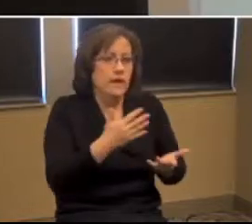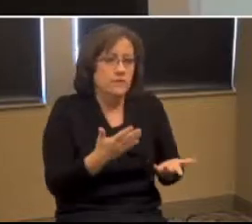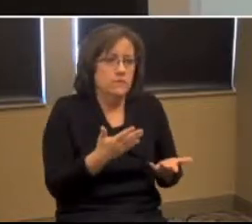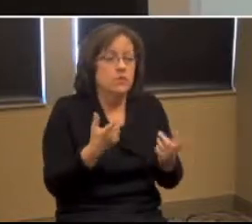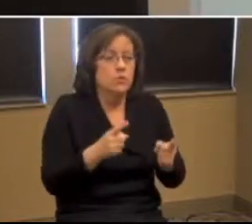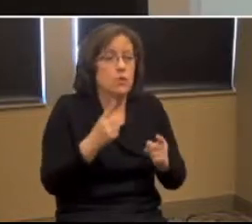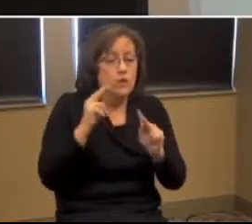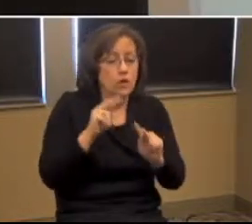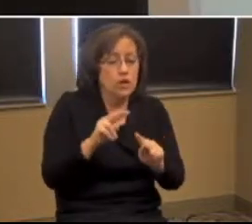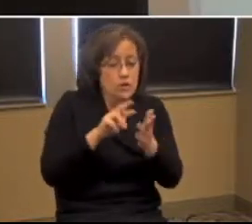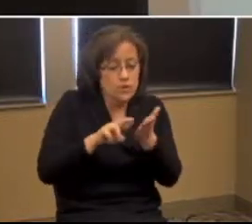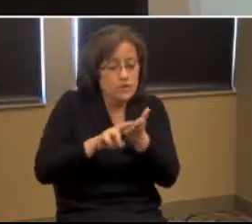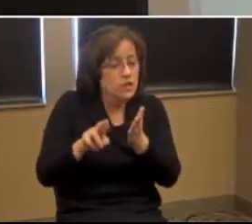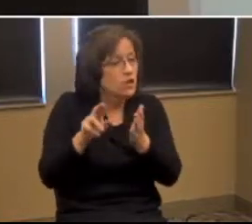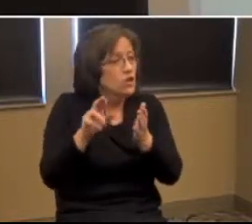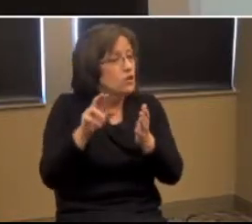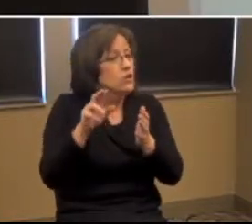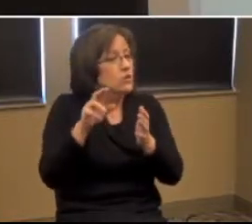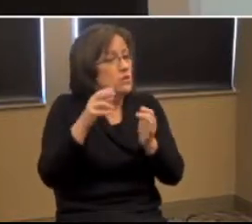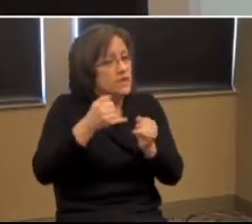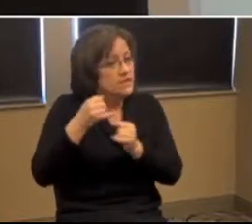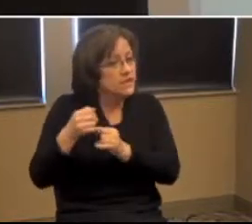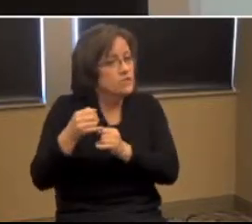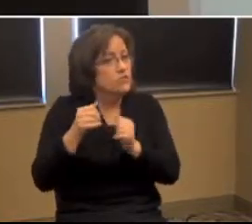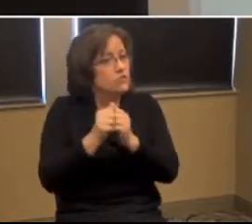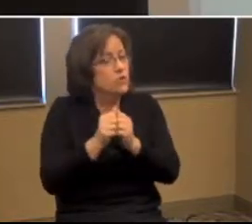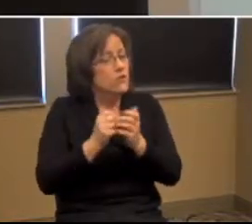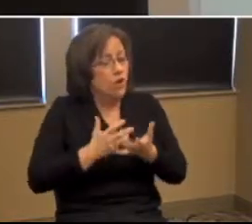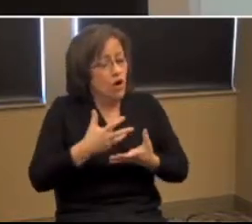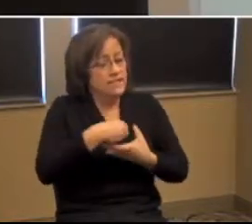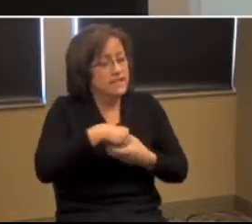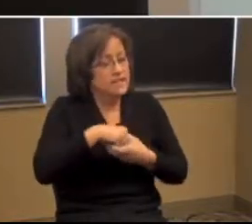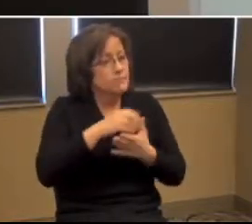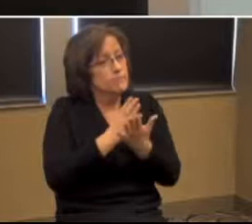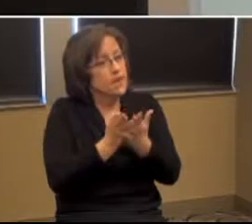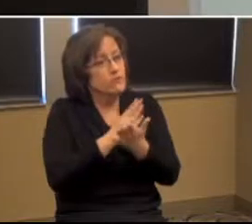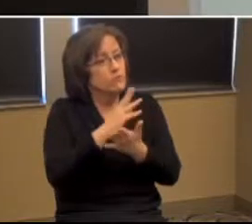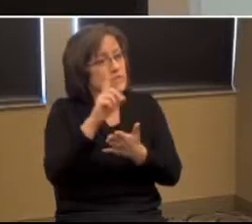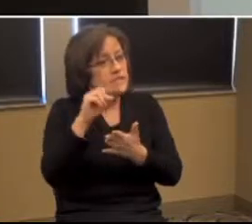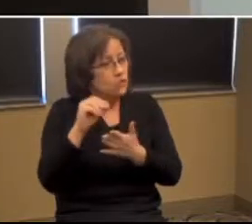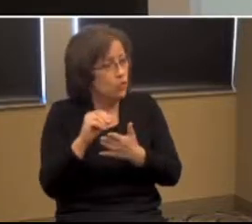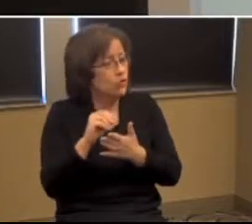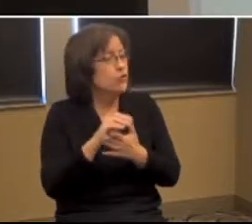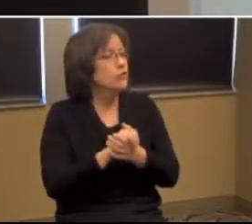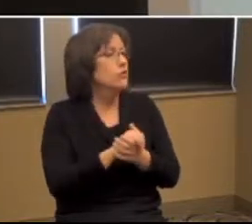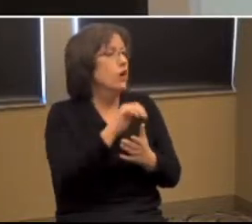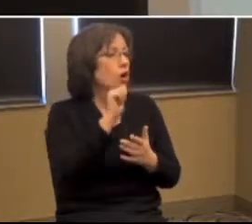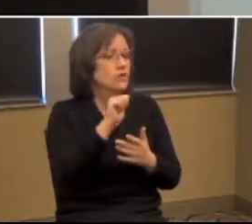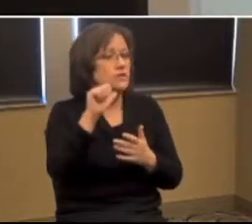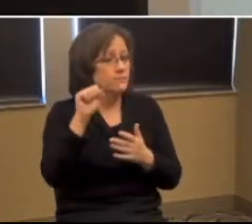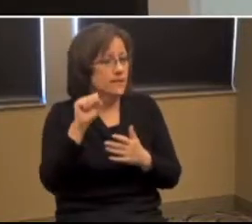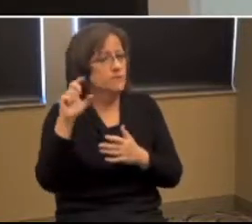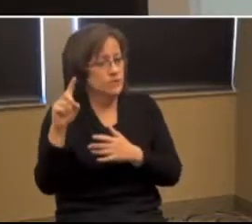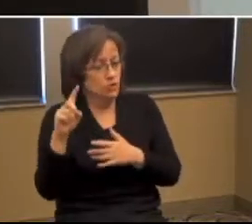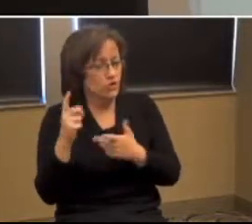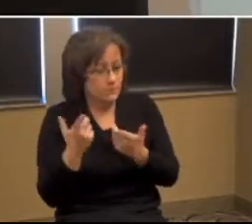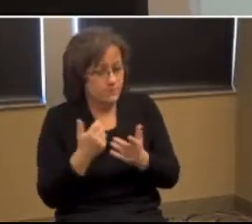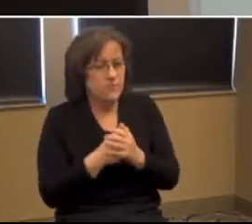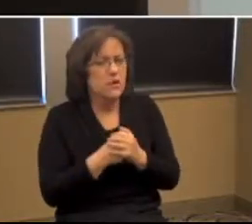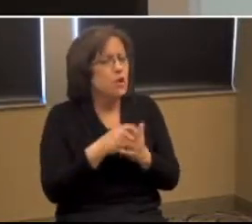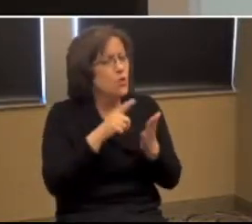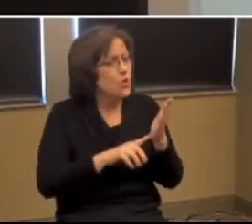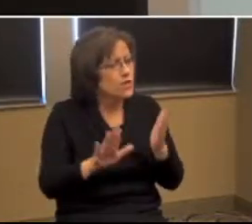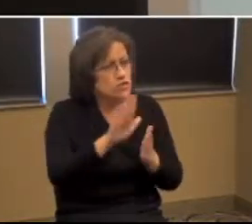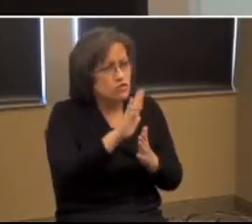on individuals with an autism spectrum disorder, what is your guess about the percentage of those students